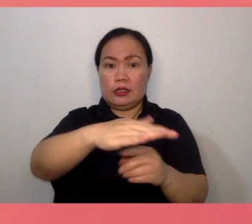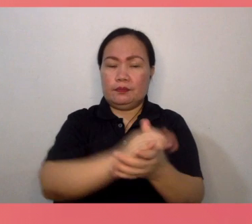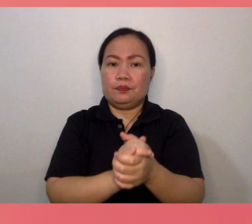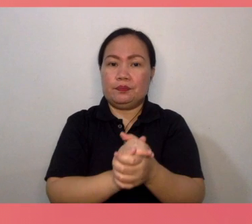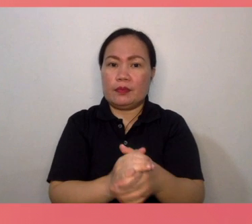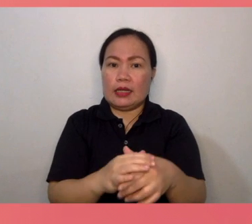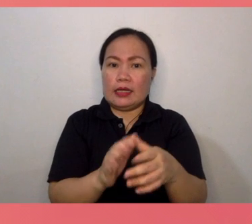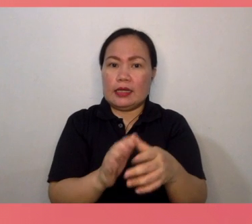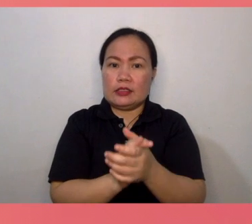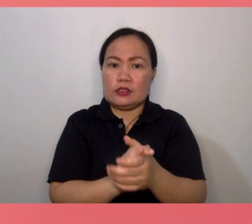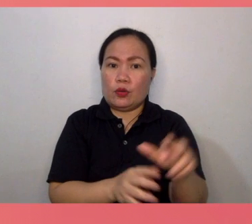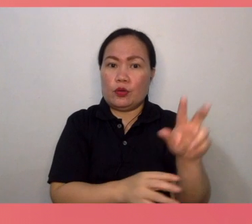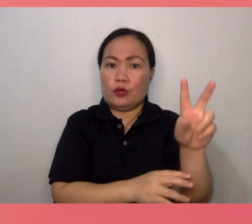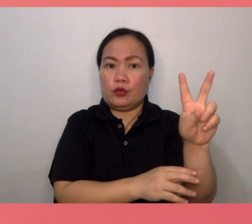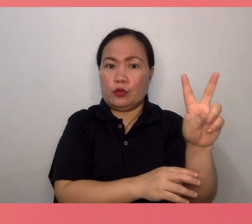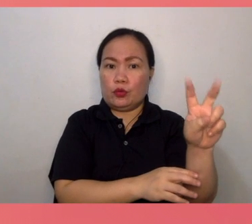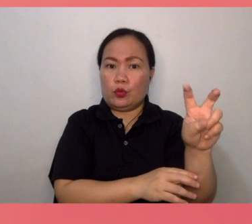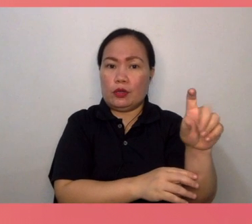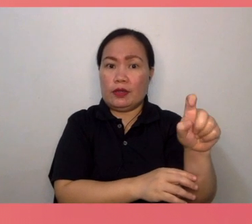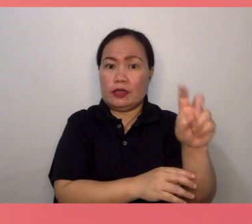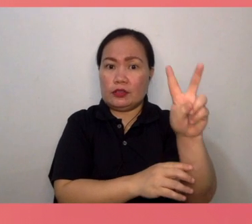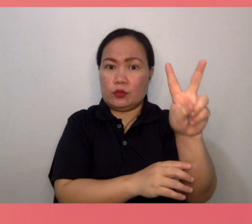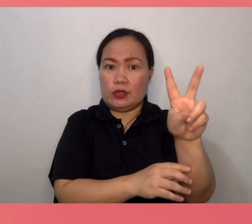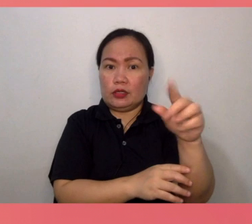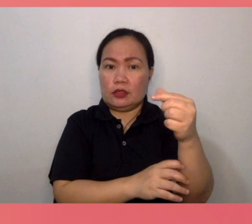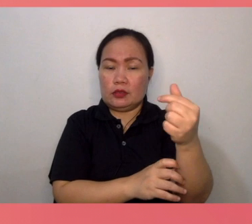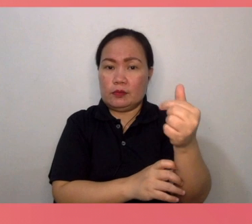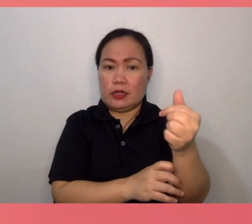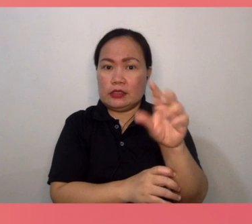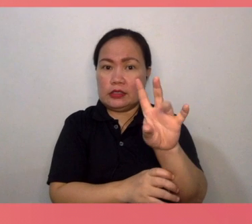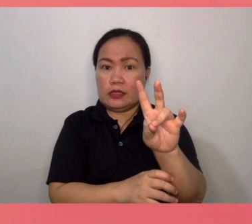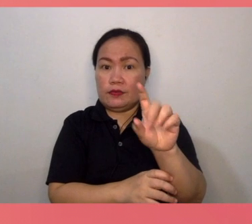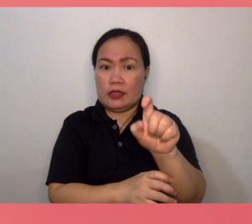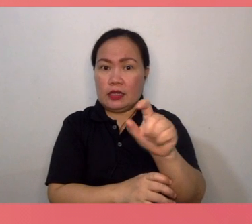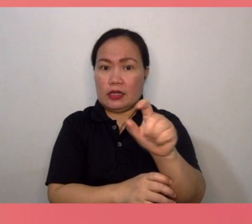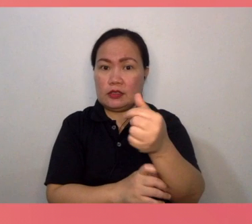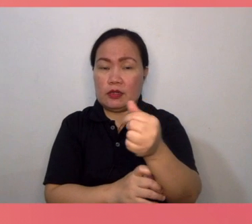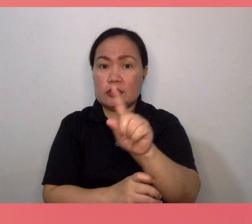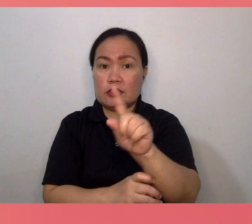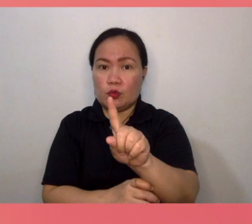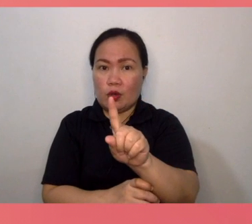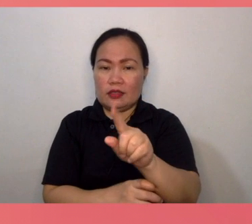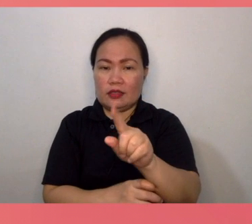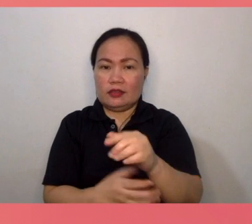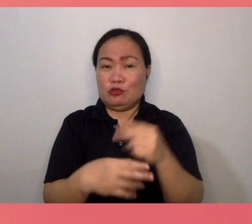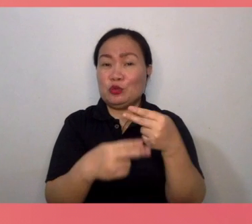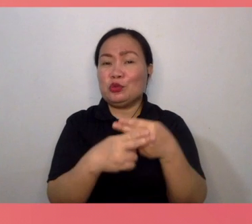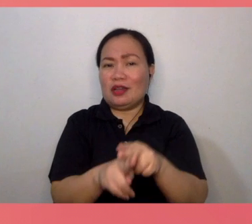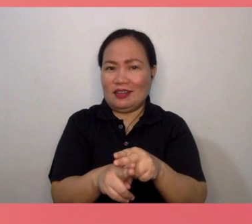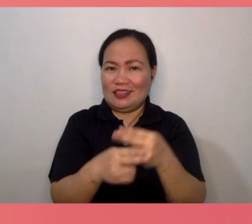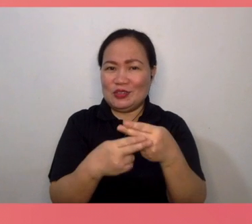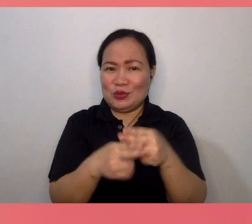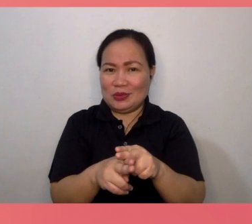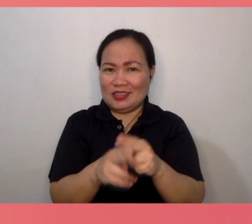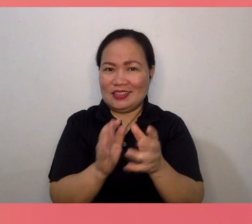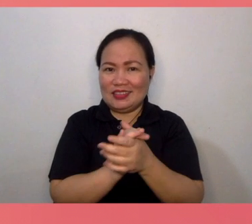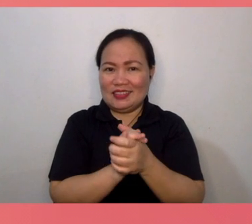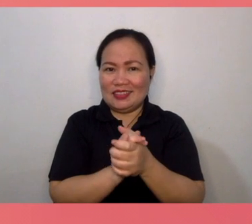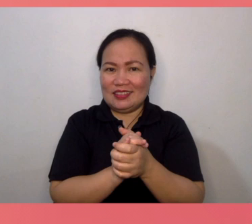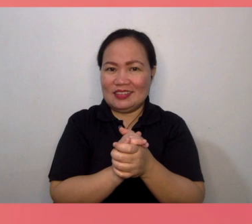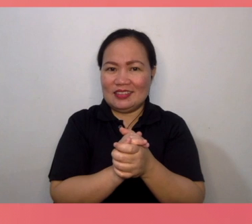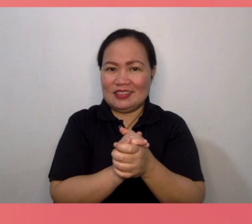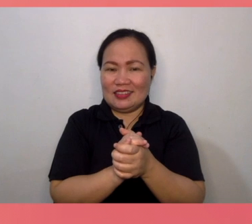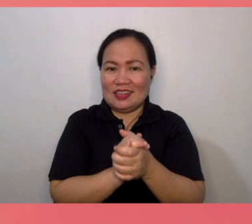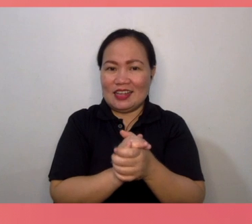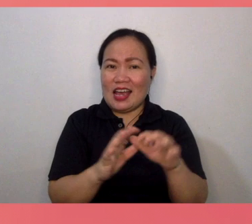have 12x squared plus 7x plus 1. So, marami magtatanong dito siguro sa comments, ma'am, paano po nakuha